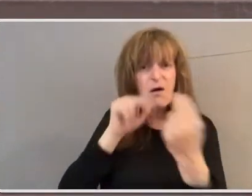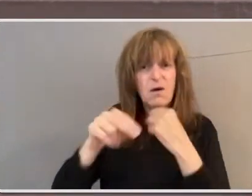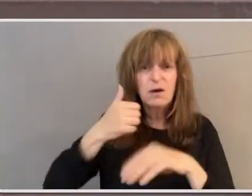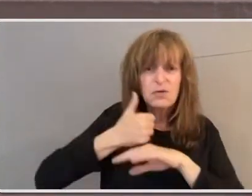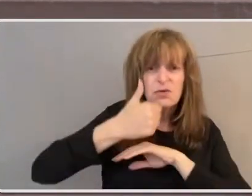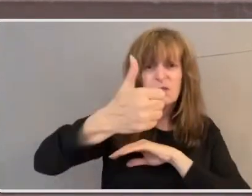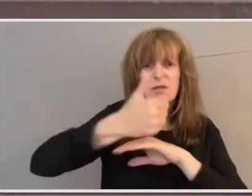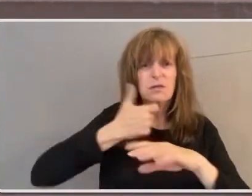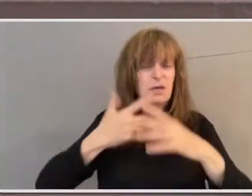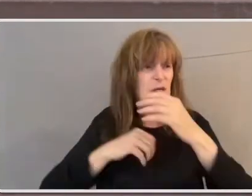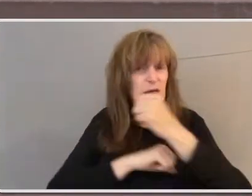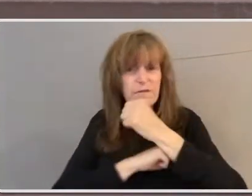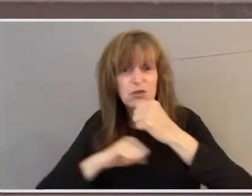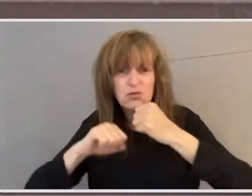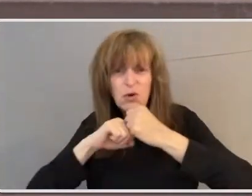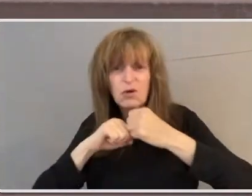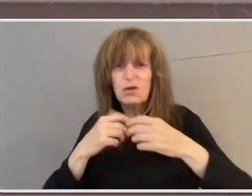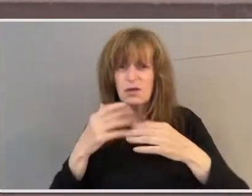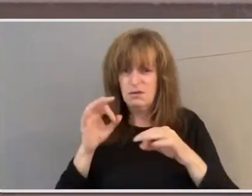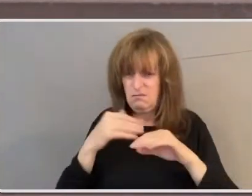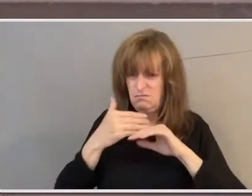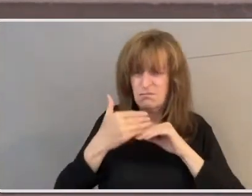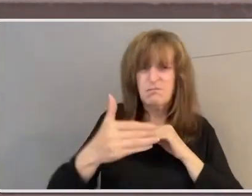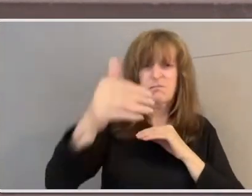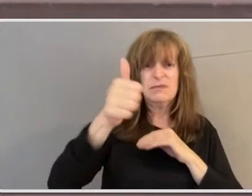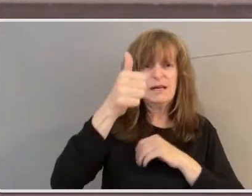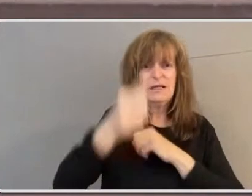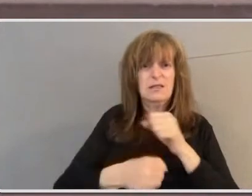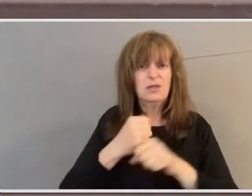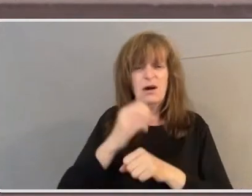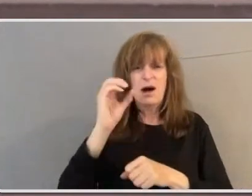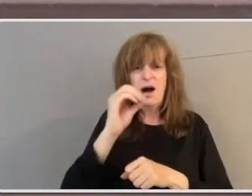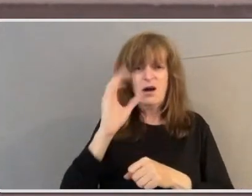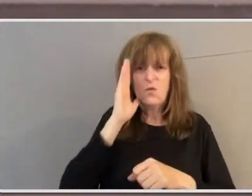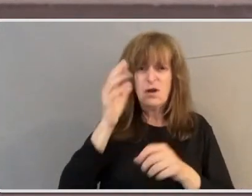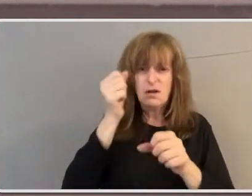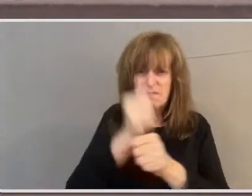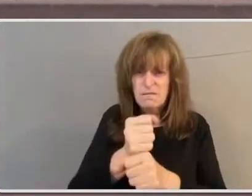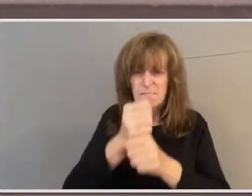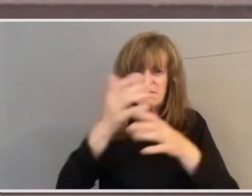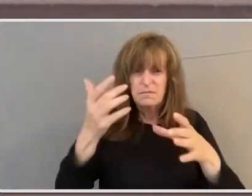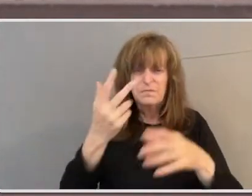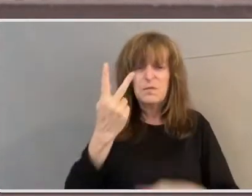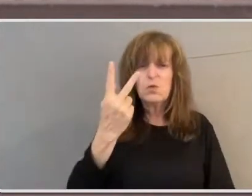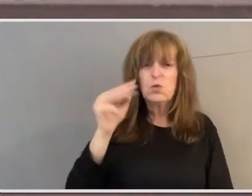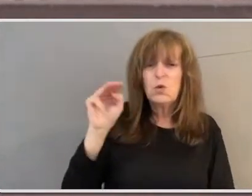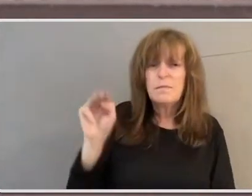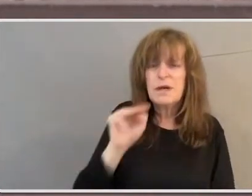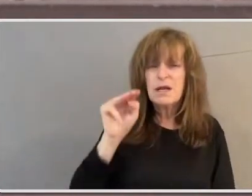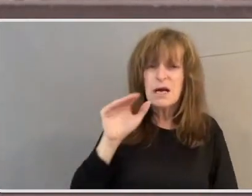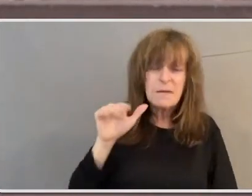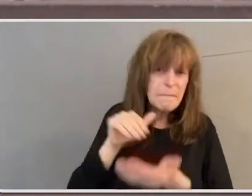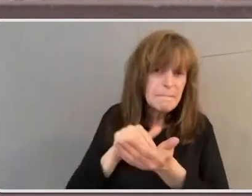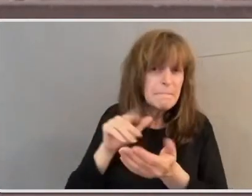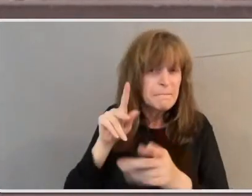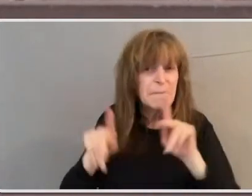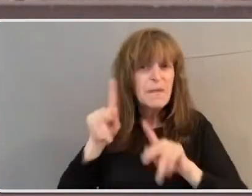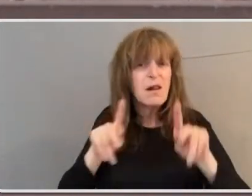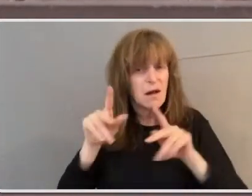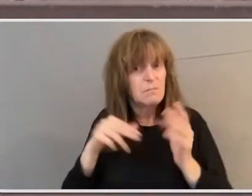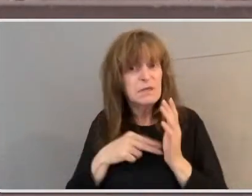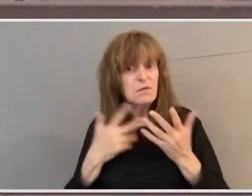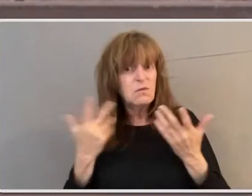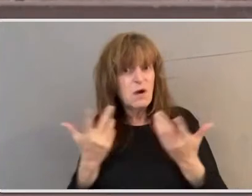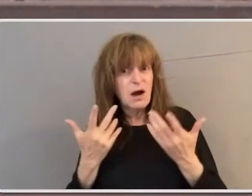than 2 million people. Across Ontario, congestion is only getting worse. It's leaving